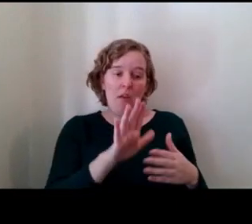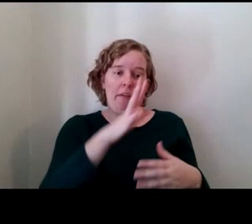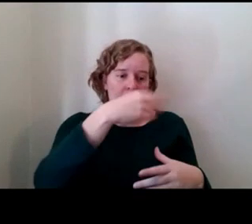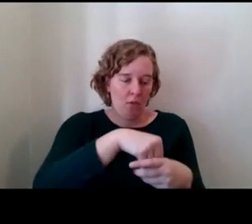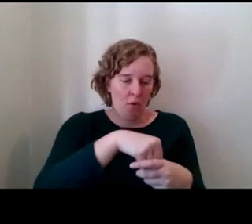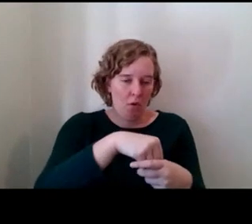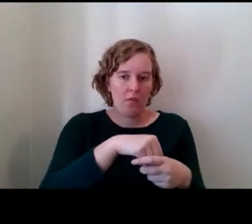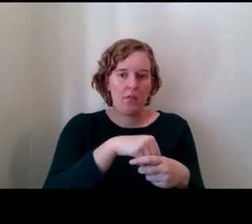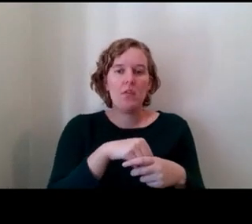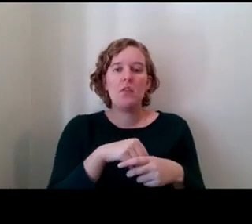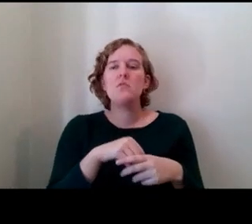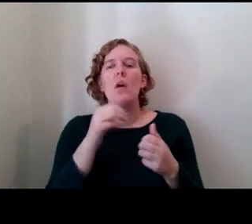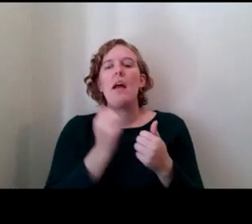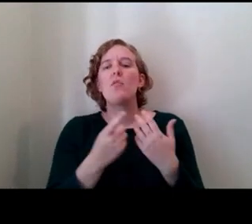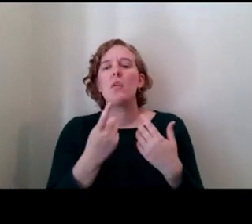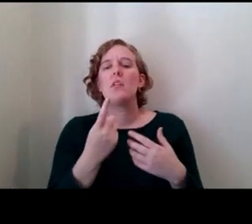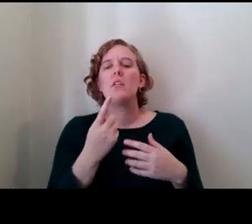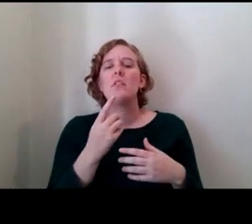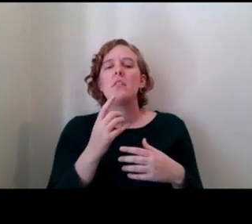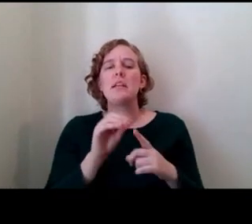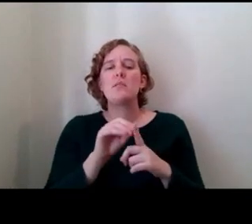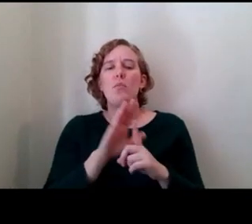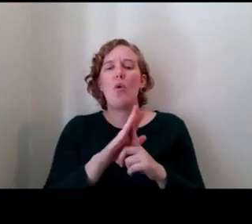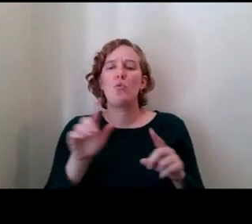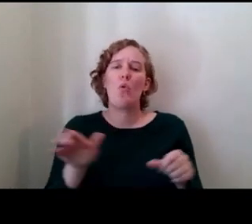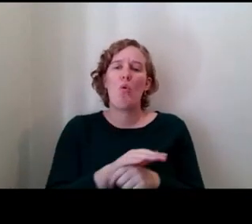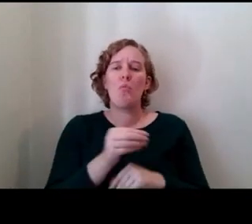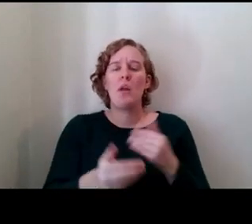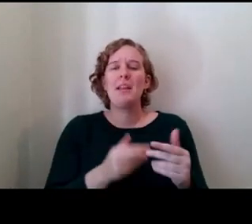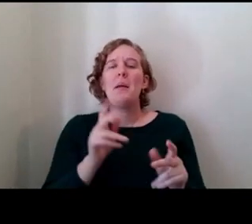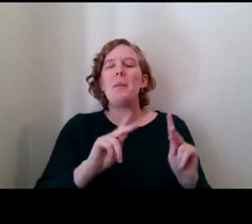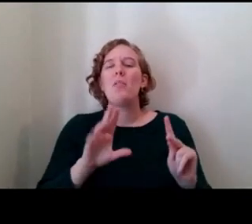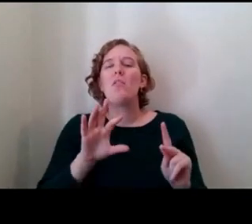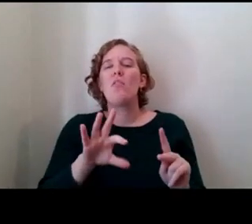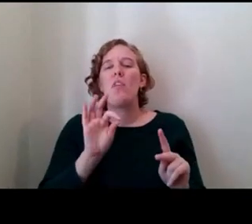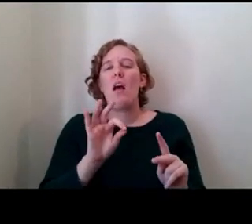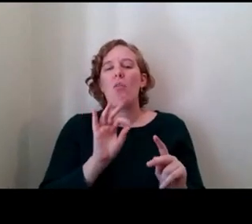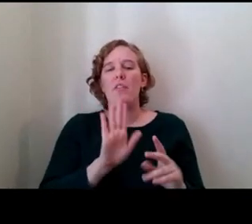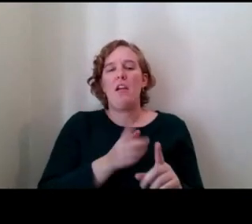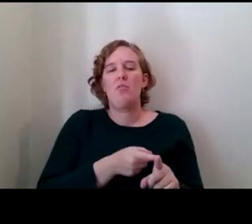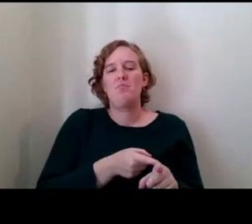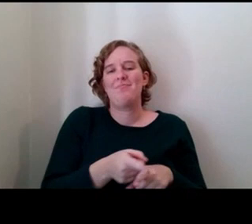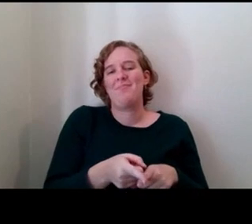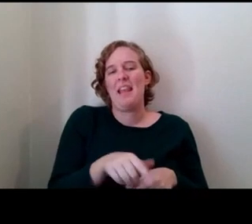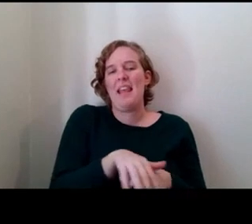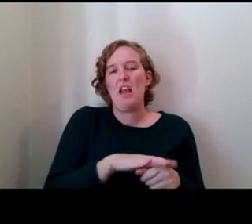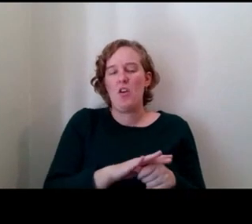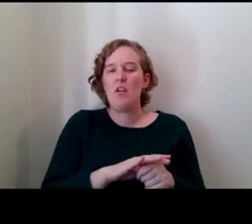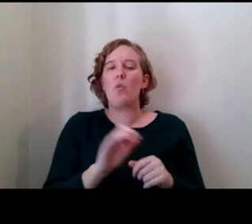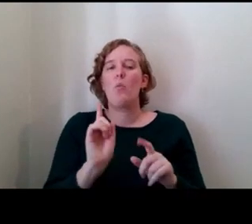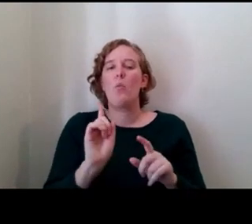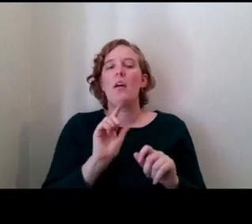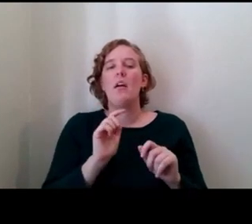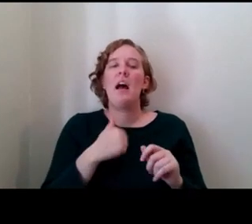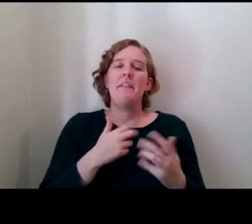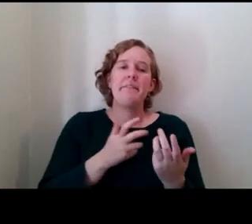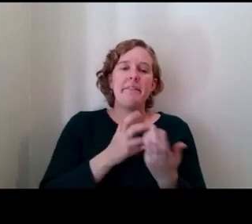was exposed to the whole process, people found different areas. They found their niche, and they found the thing that they could contribute.